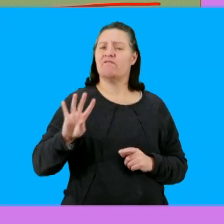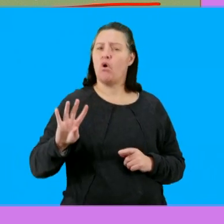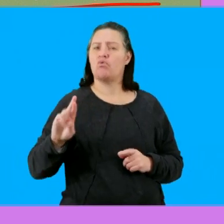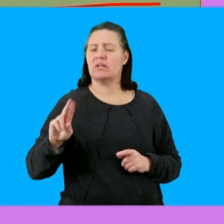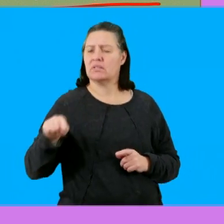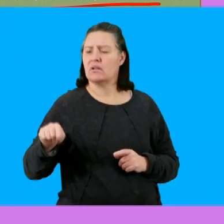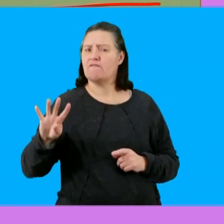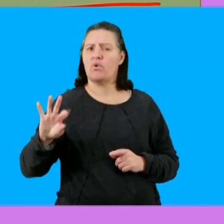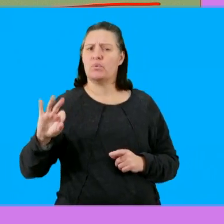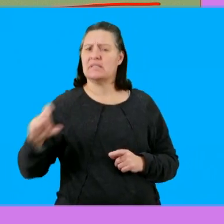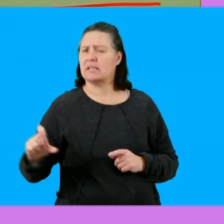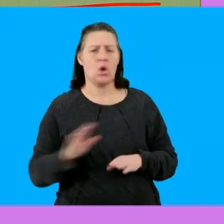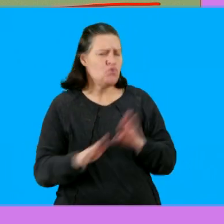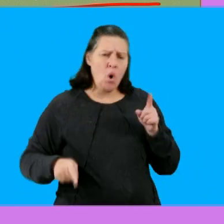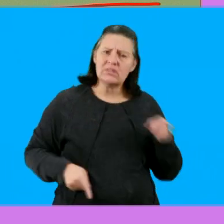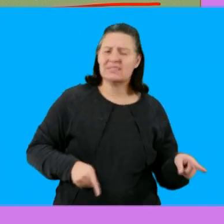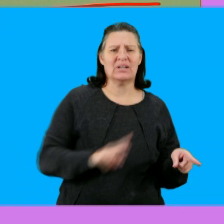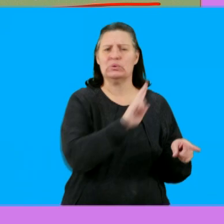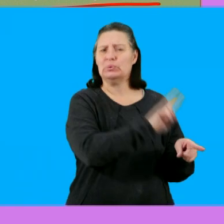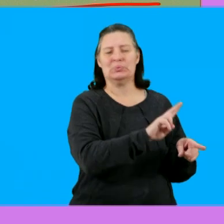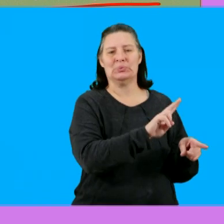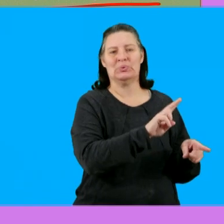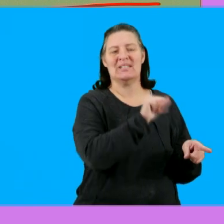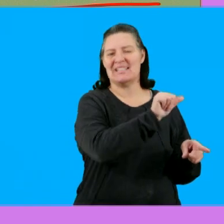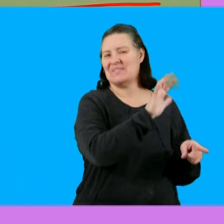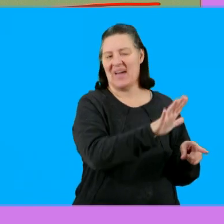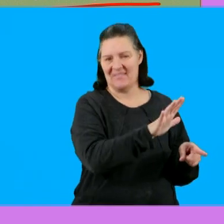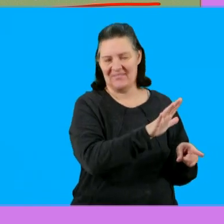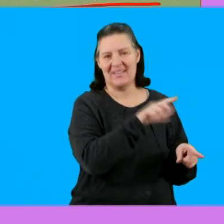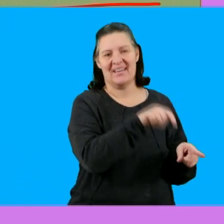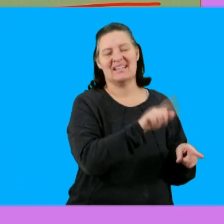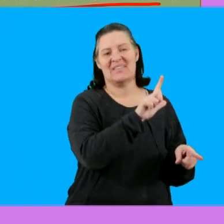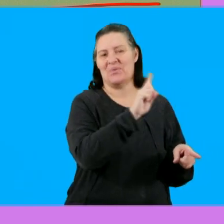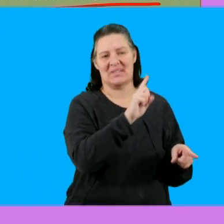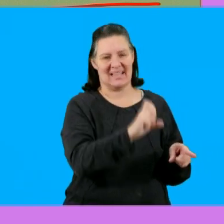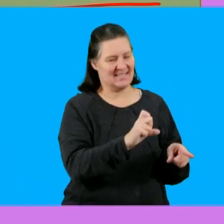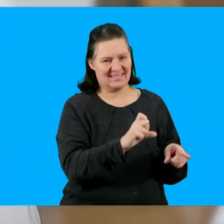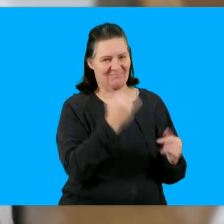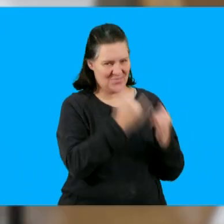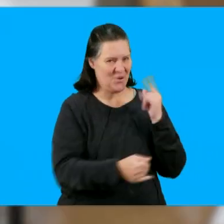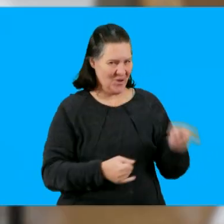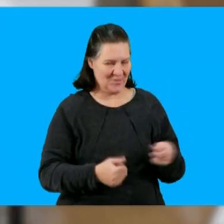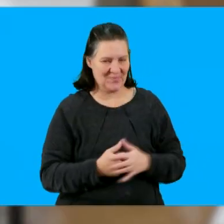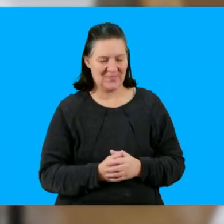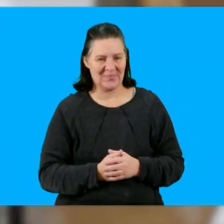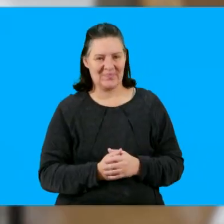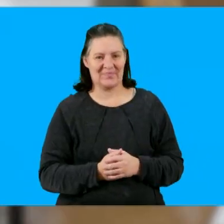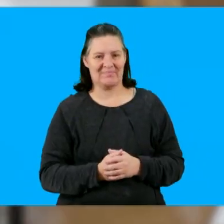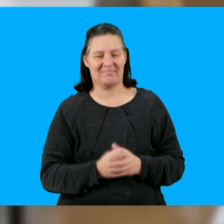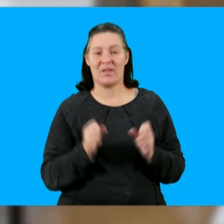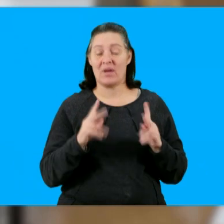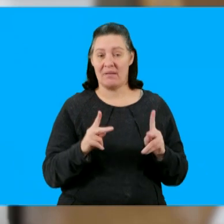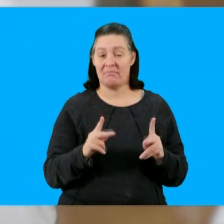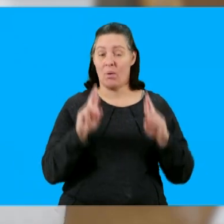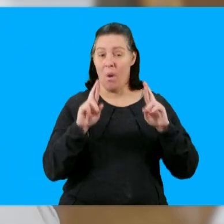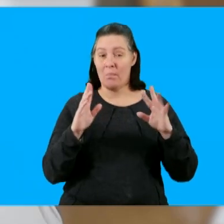254 rand and 43 cents and not the 265 rand and 71 cents as she have claimed. Okay,